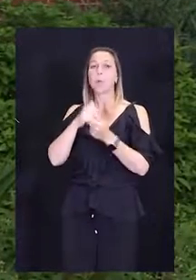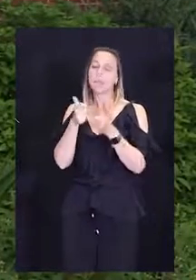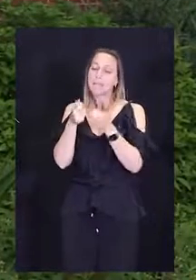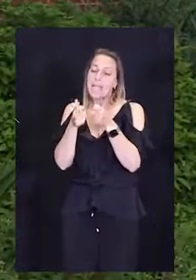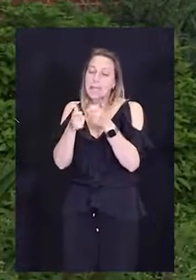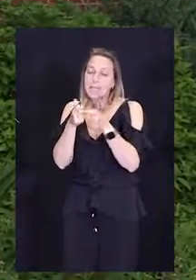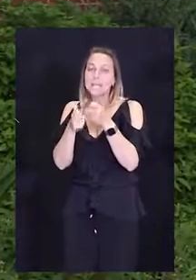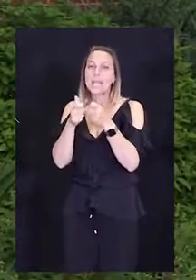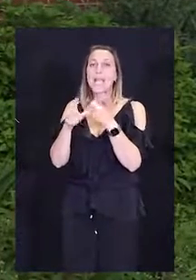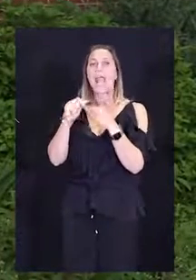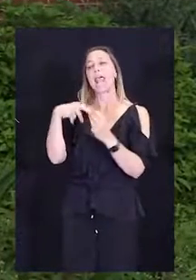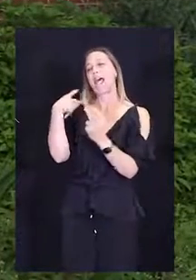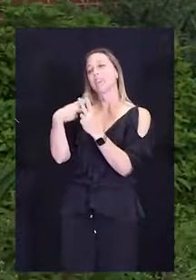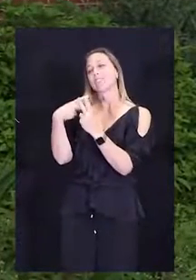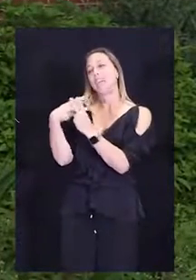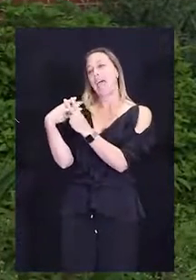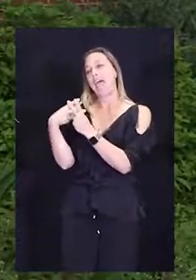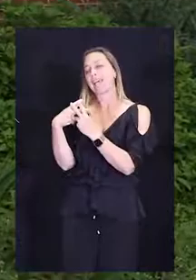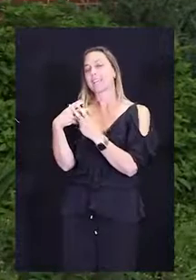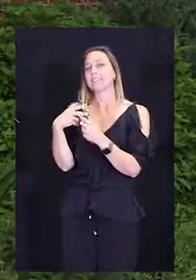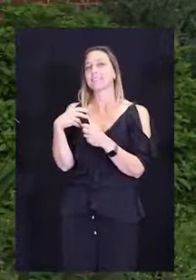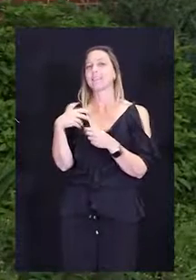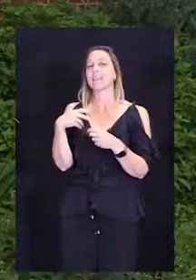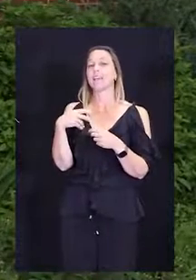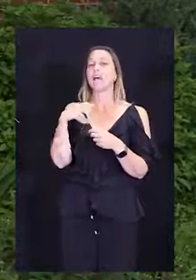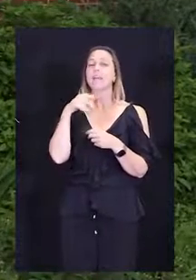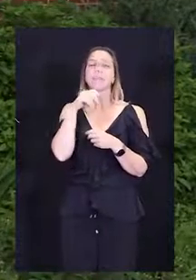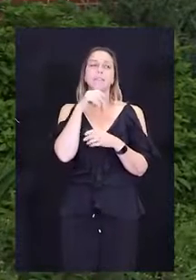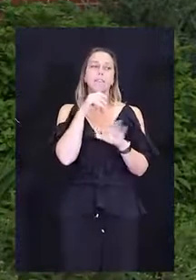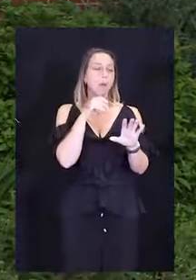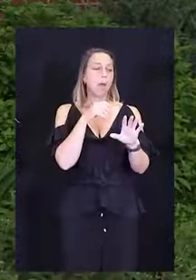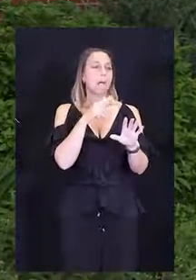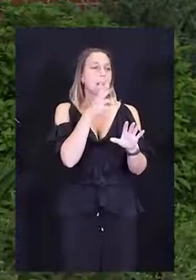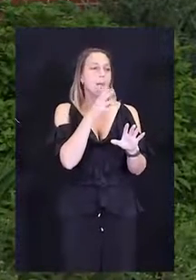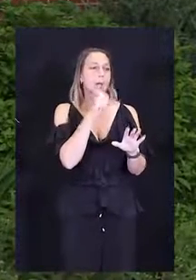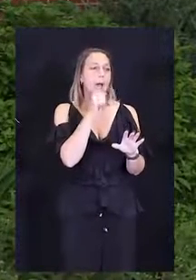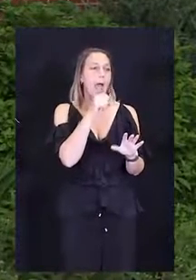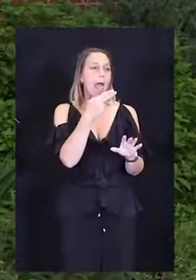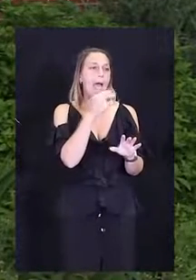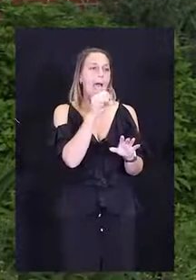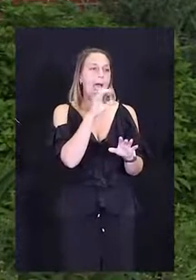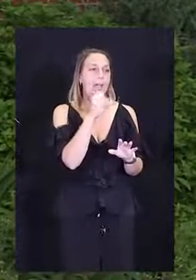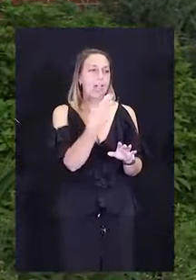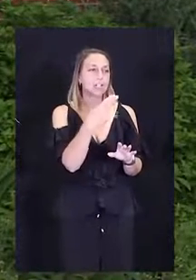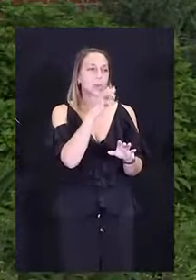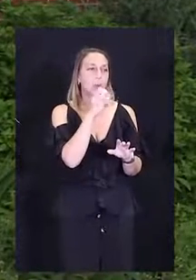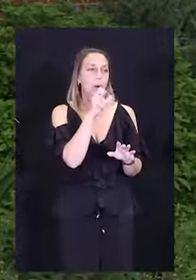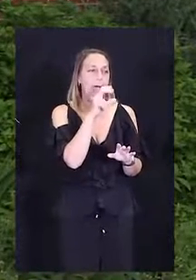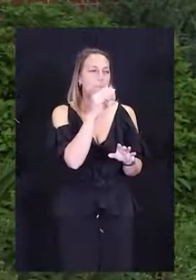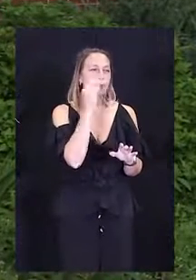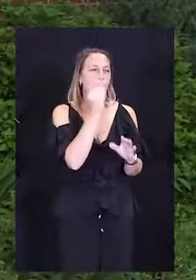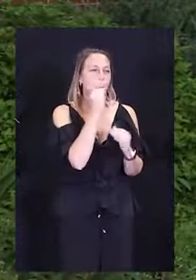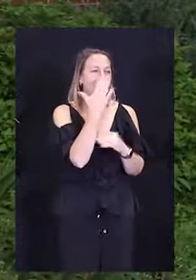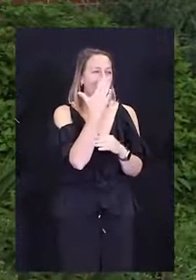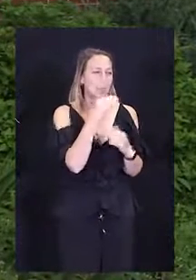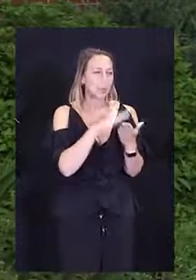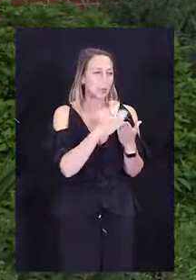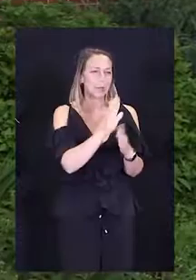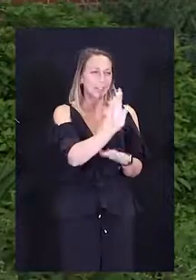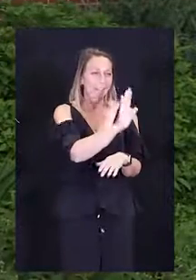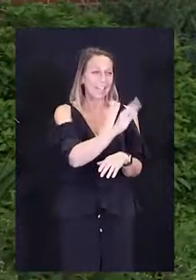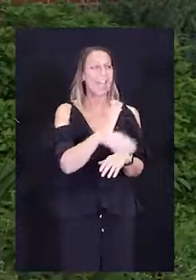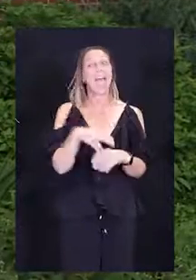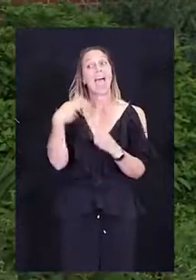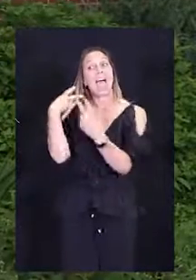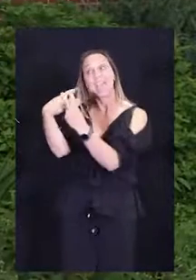emojis, GIFs, text shorthand, and hashtags. No, not hash browns, Mom. Our class has